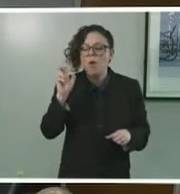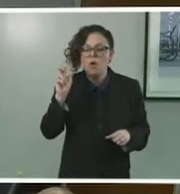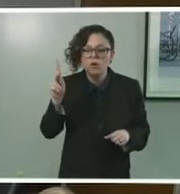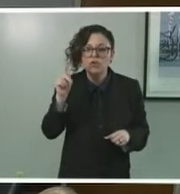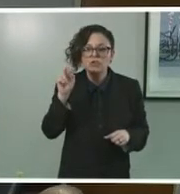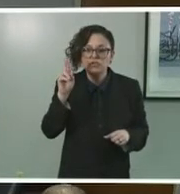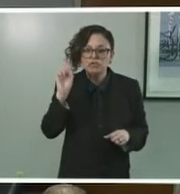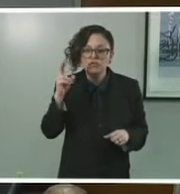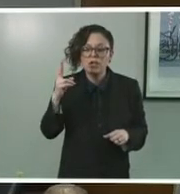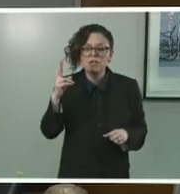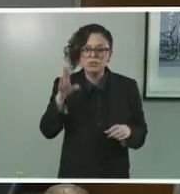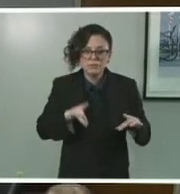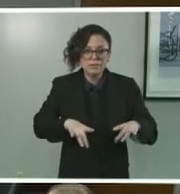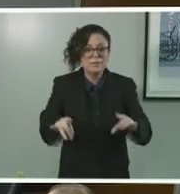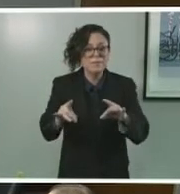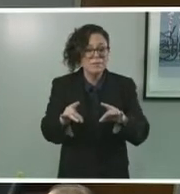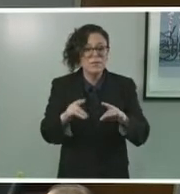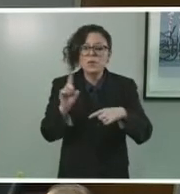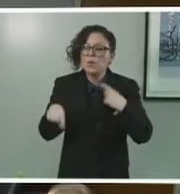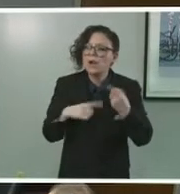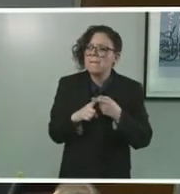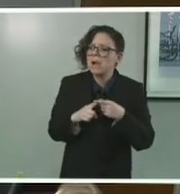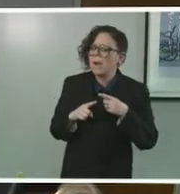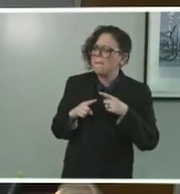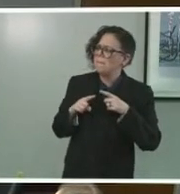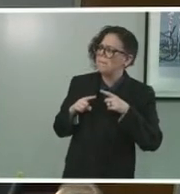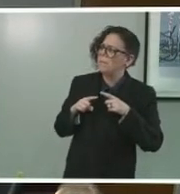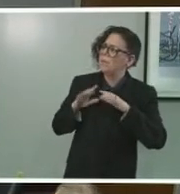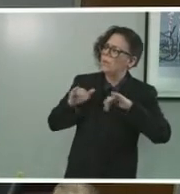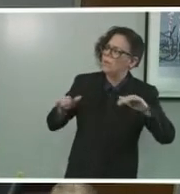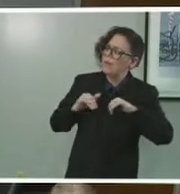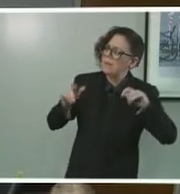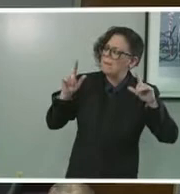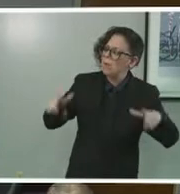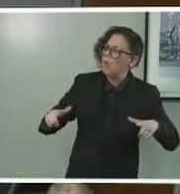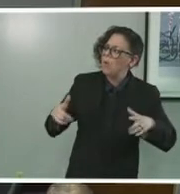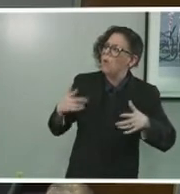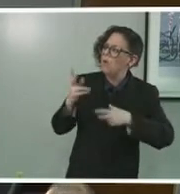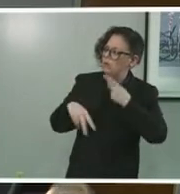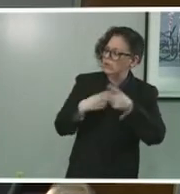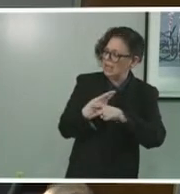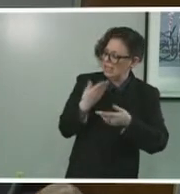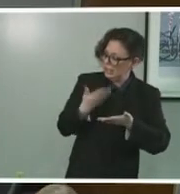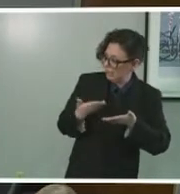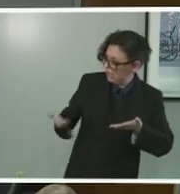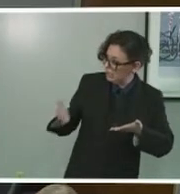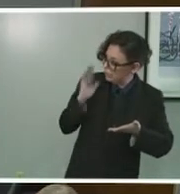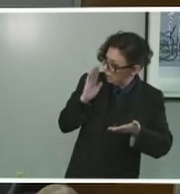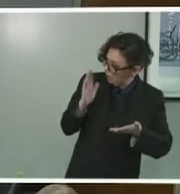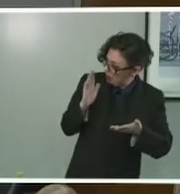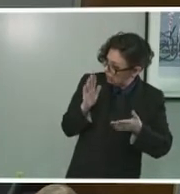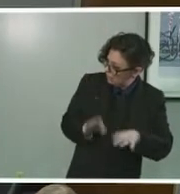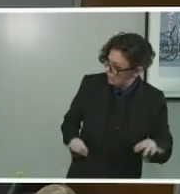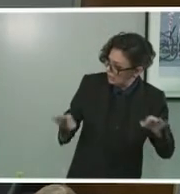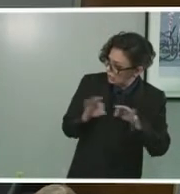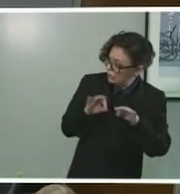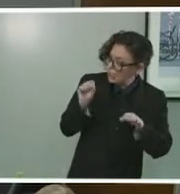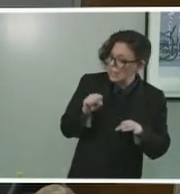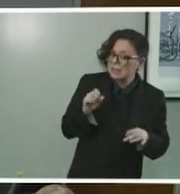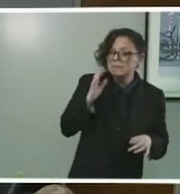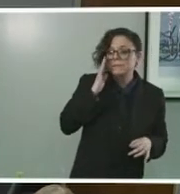Pool supplies, are they considered essential as part of the home? How does that work? So